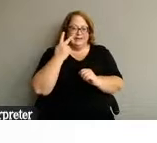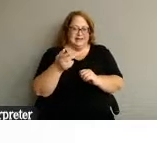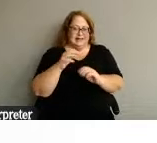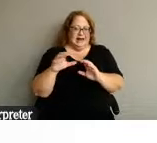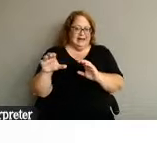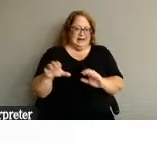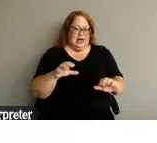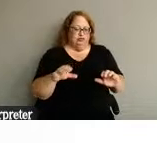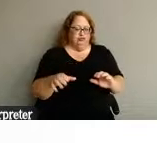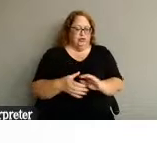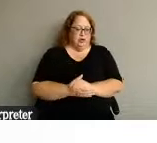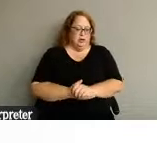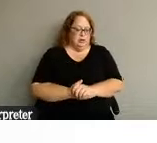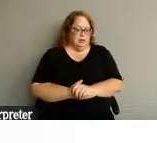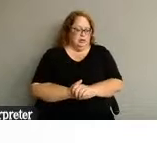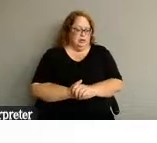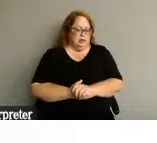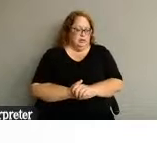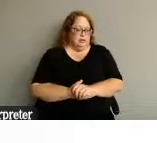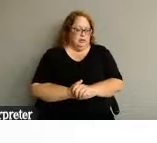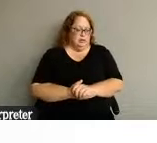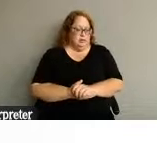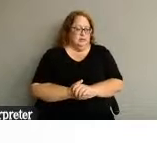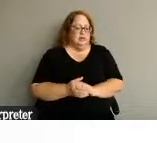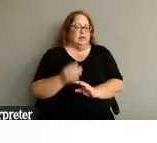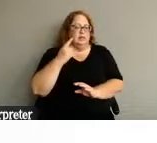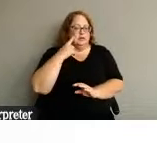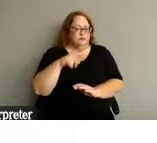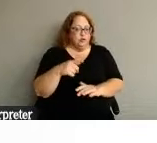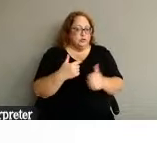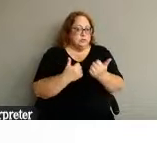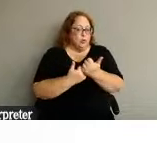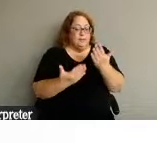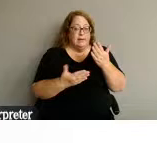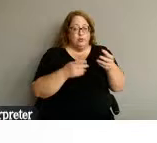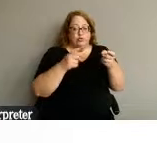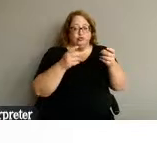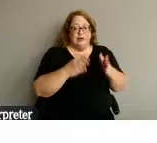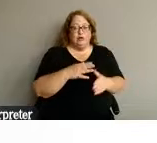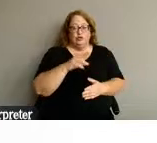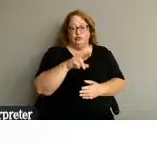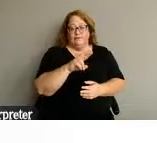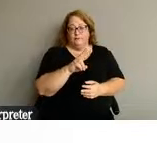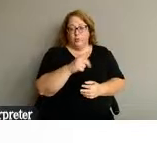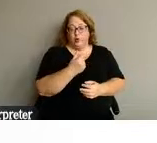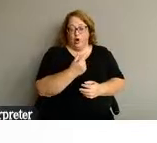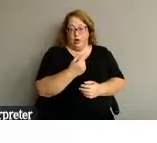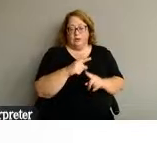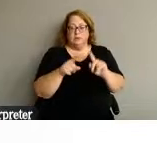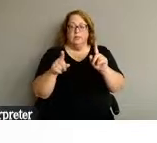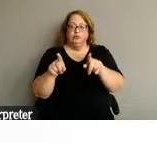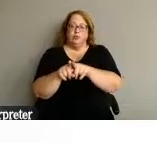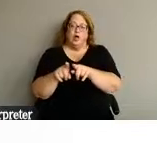in action? And that goes to support, you might be a director in Riverview Gardens, but you also should